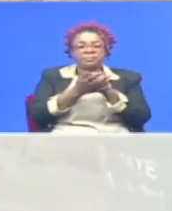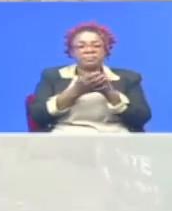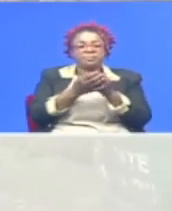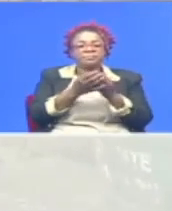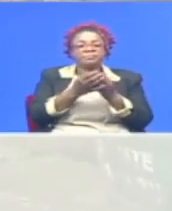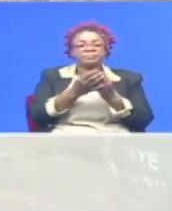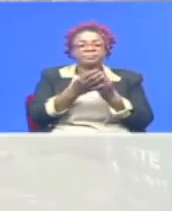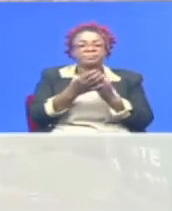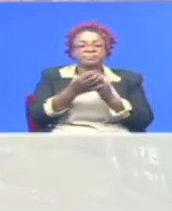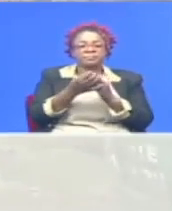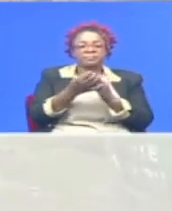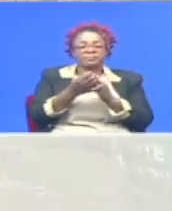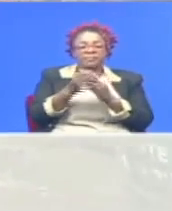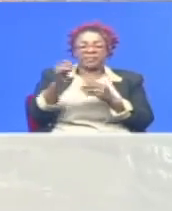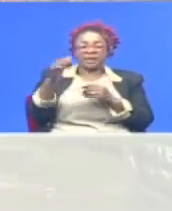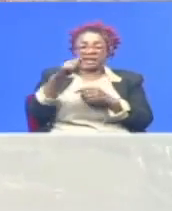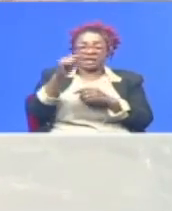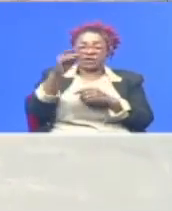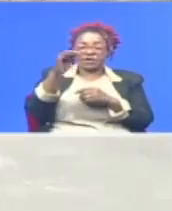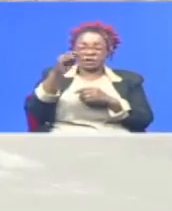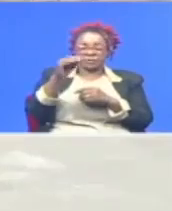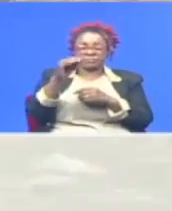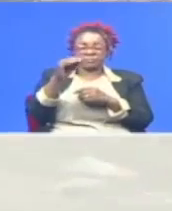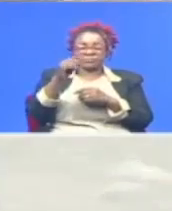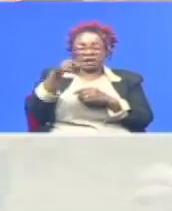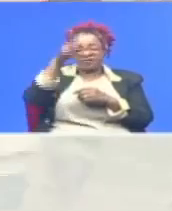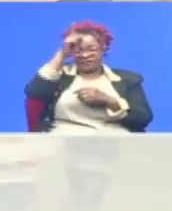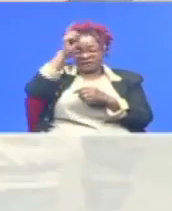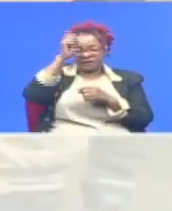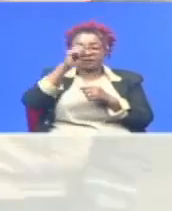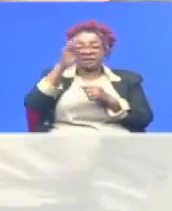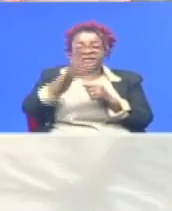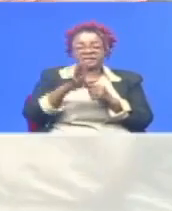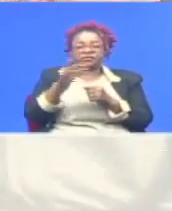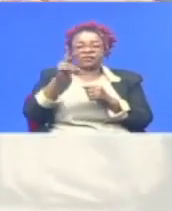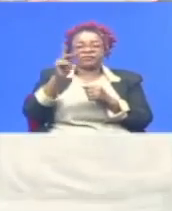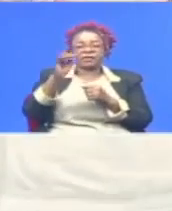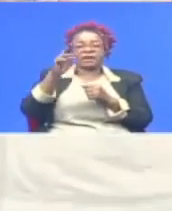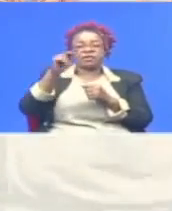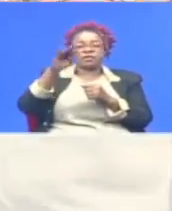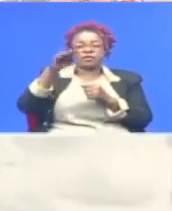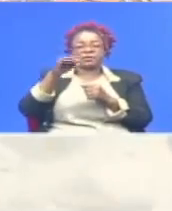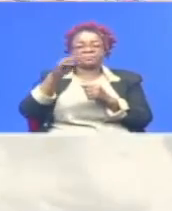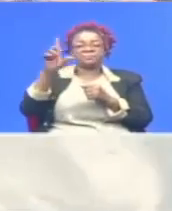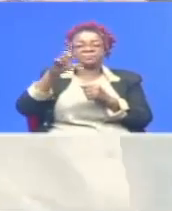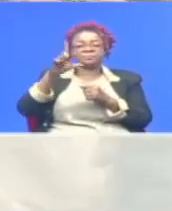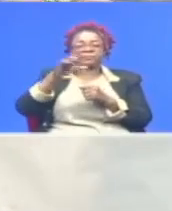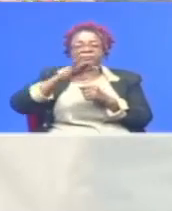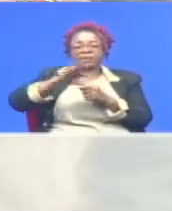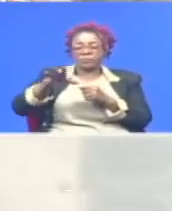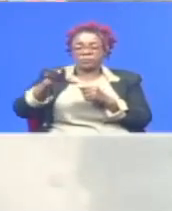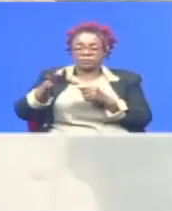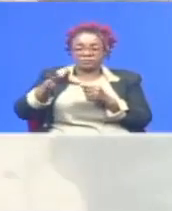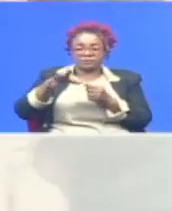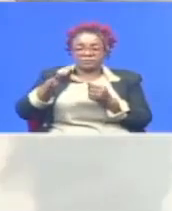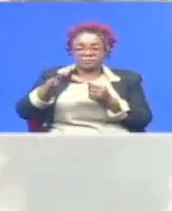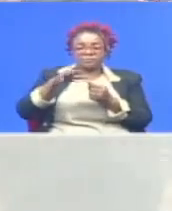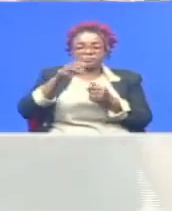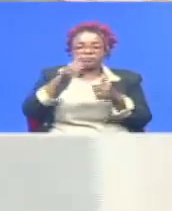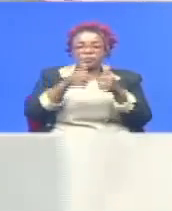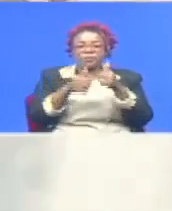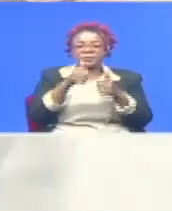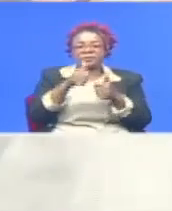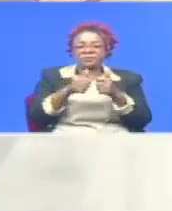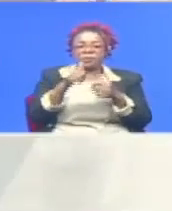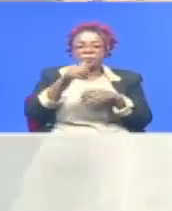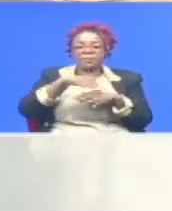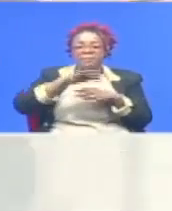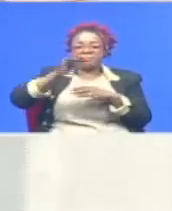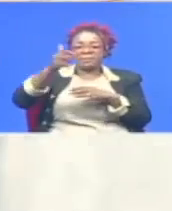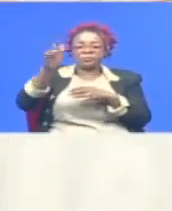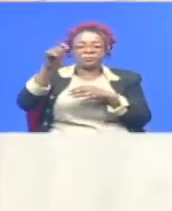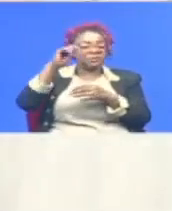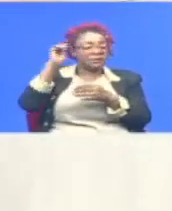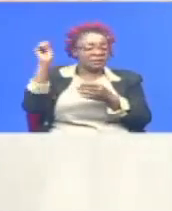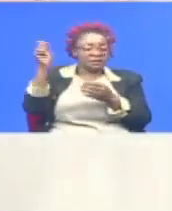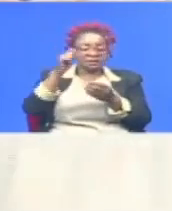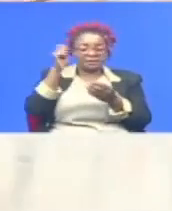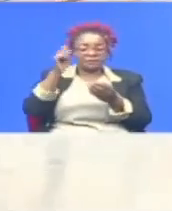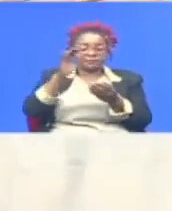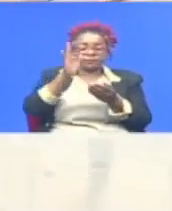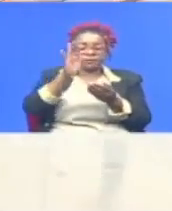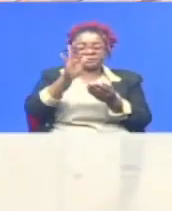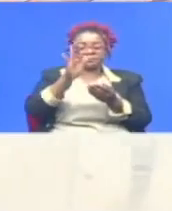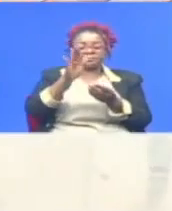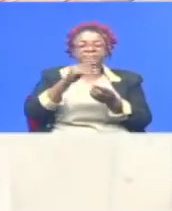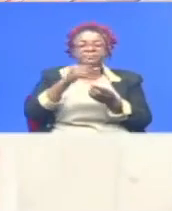Gideon Wanjau, one of the village elders of Kanyoni Village in Laikipia County, which sits on the foot of Mount Kenya, for him,